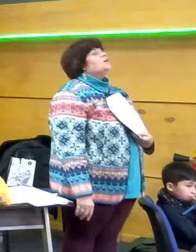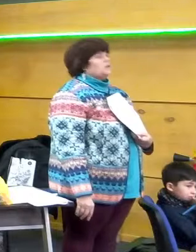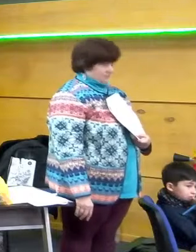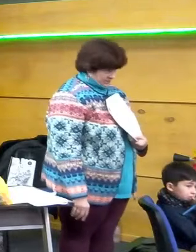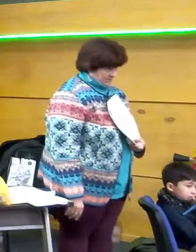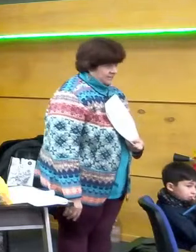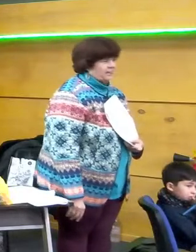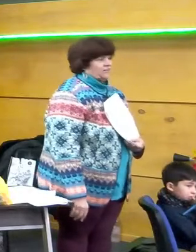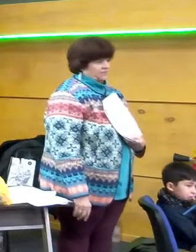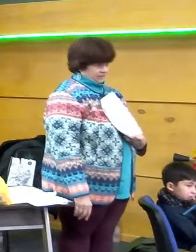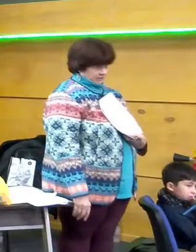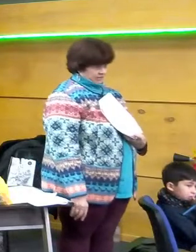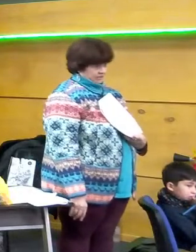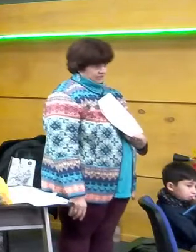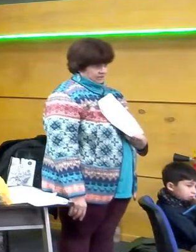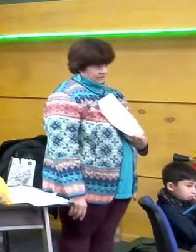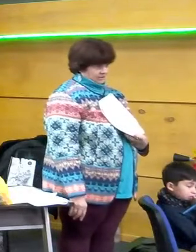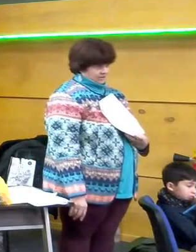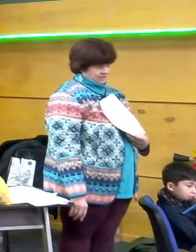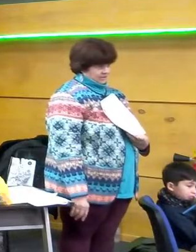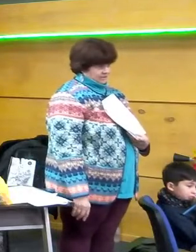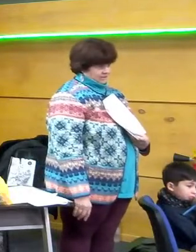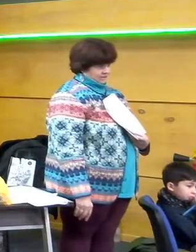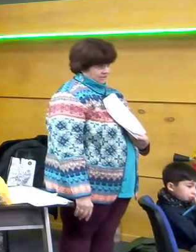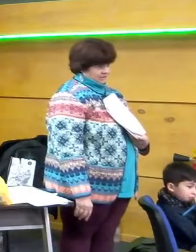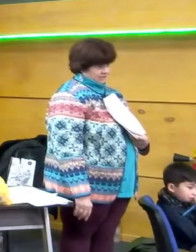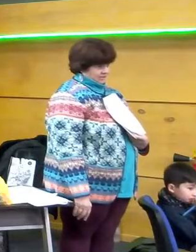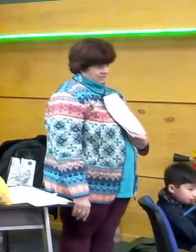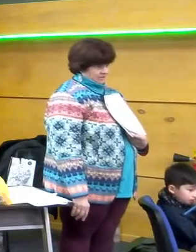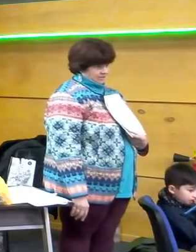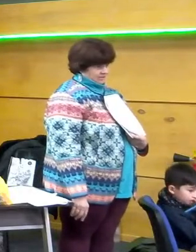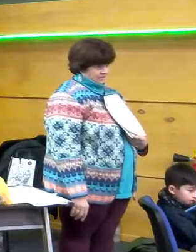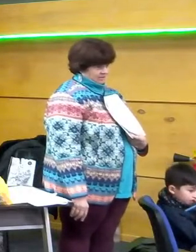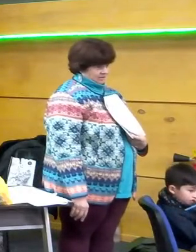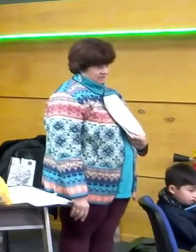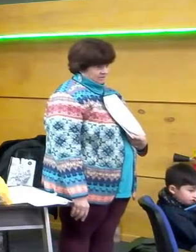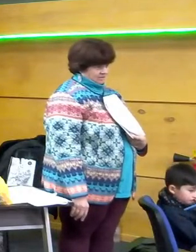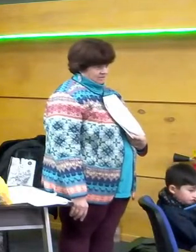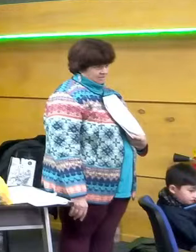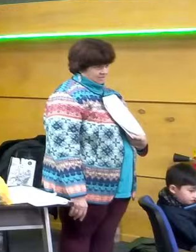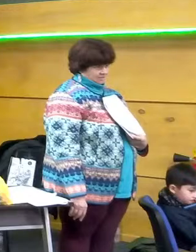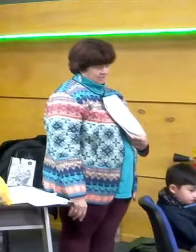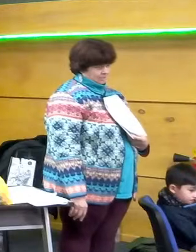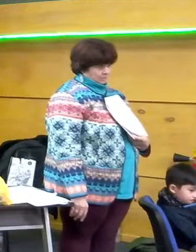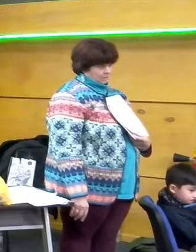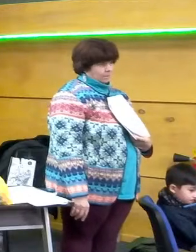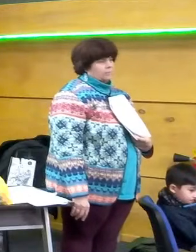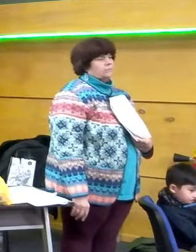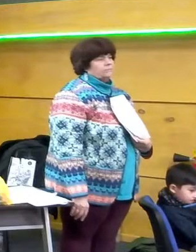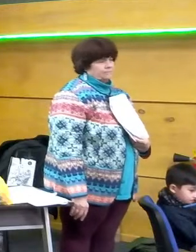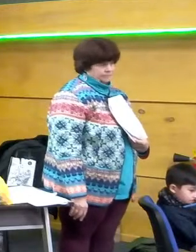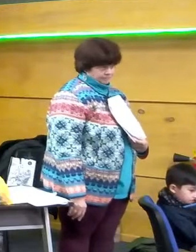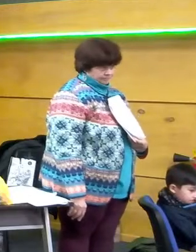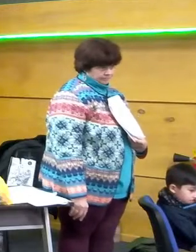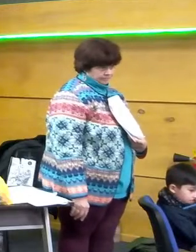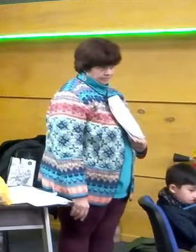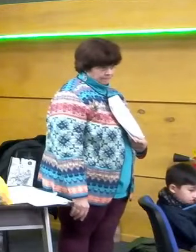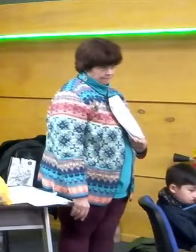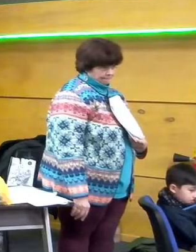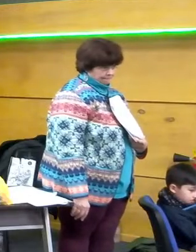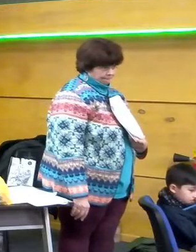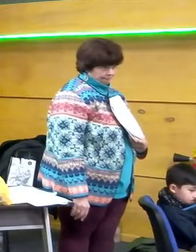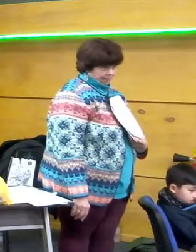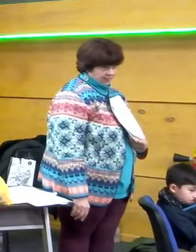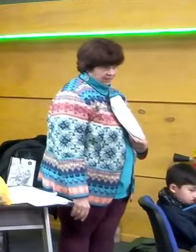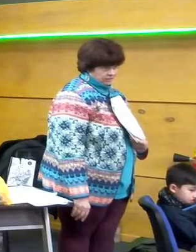of information. Yes. So I marked maybe like every 2 words to look up, but I wasn't sure if